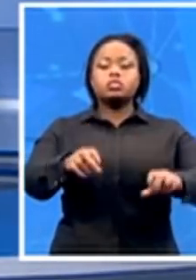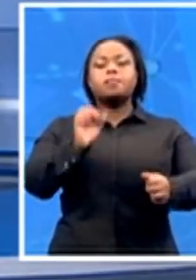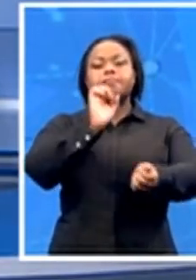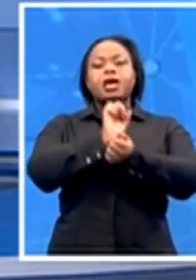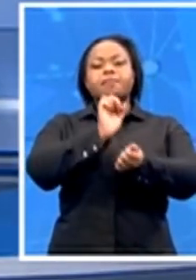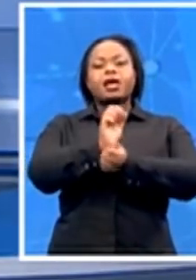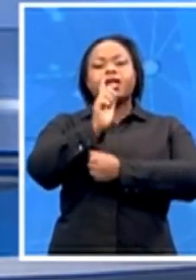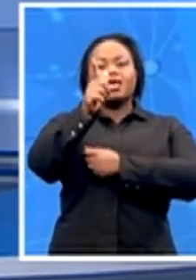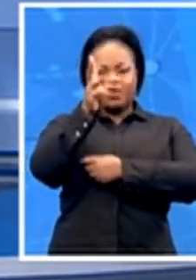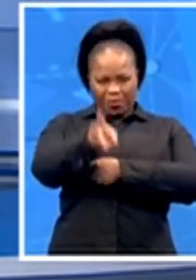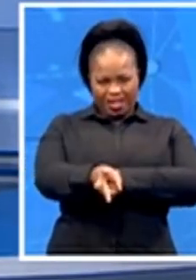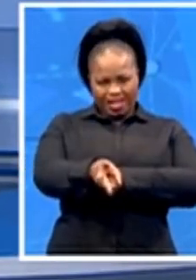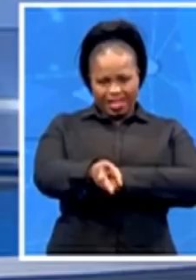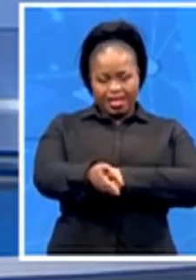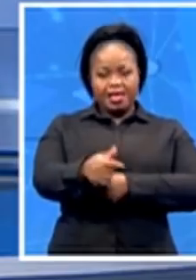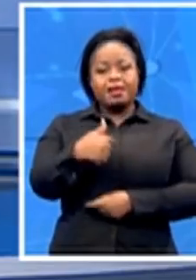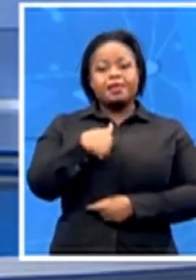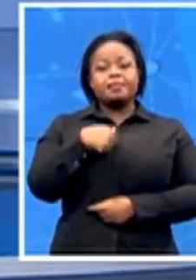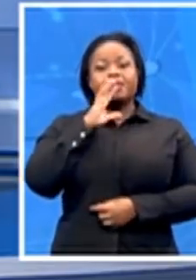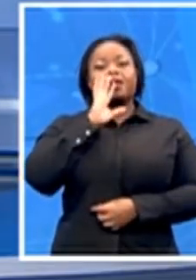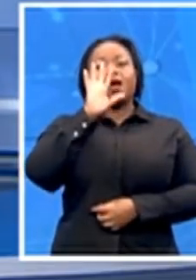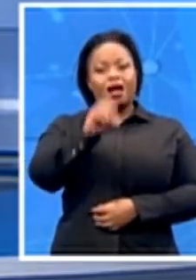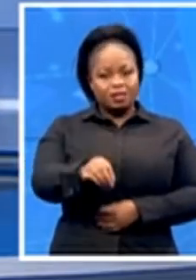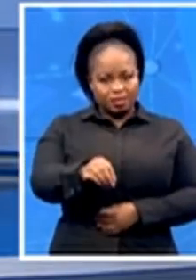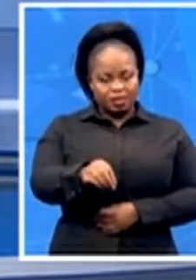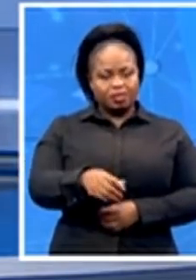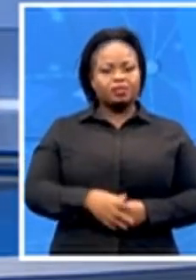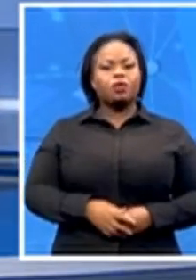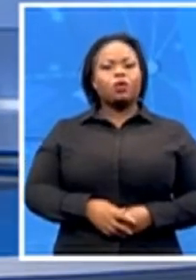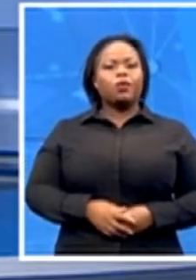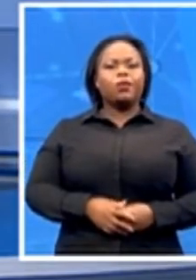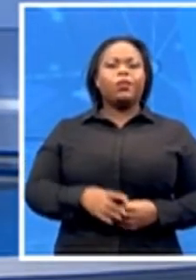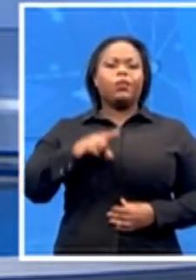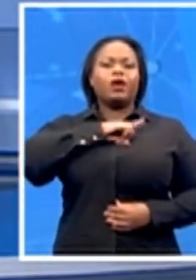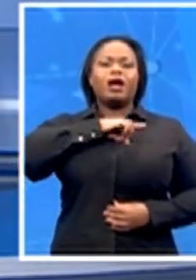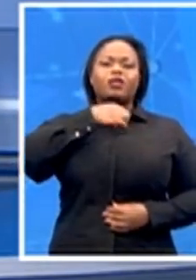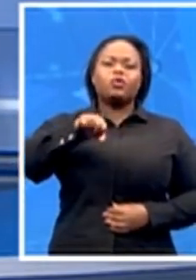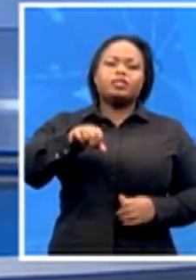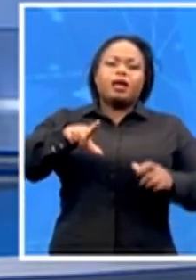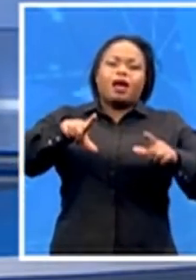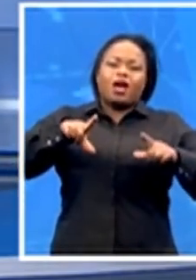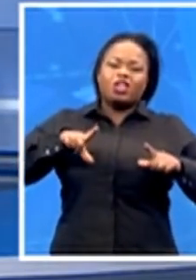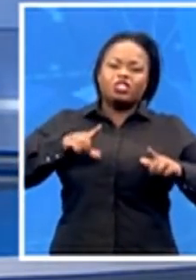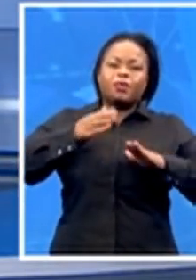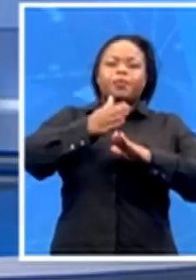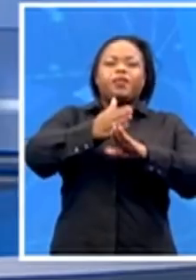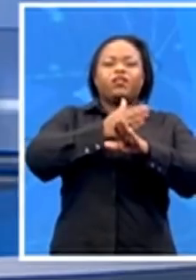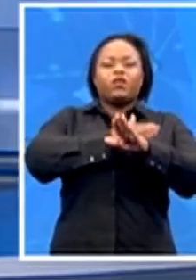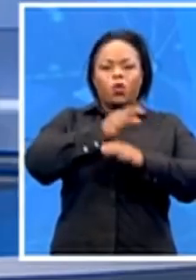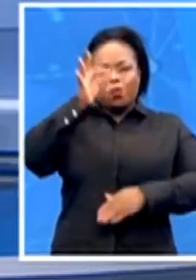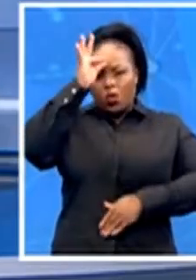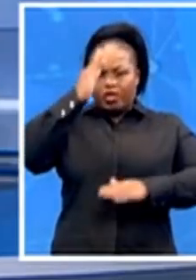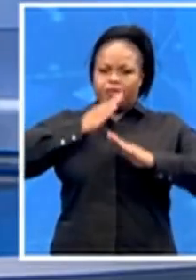perpetrators or the flouters of the COVID-19 lockdown regulations. And I'm saying to you, are you suggesting that the police should have